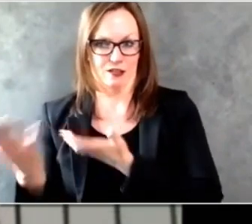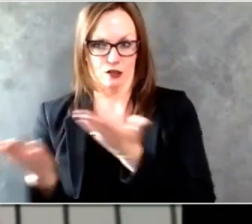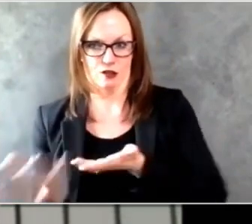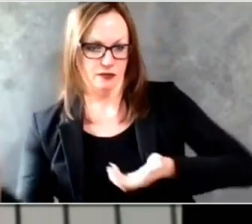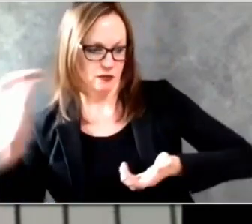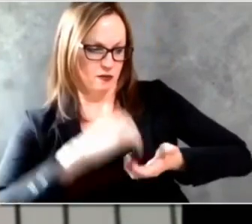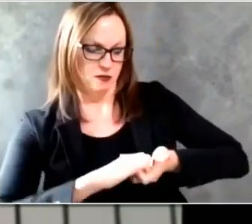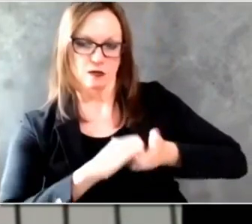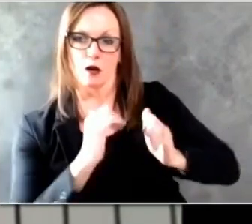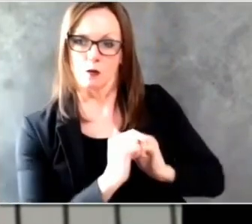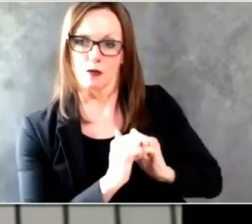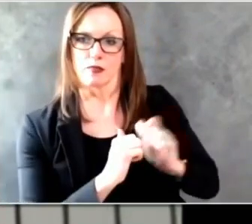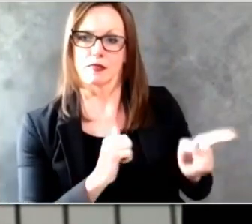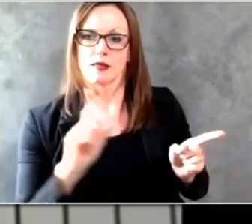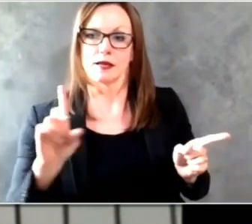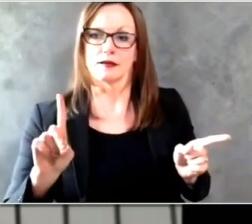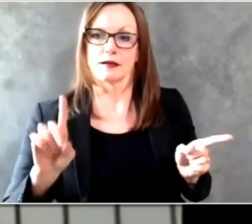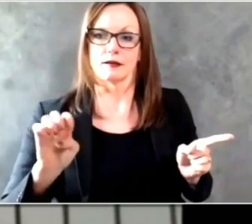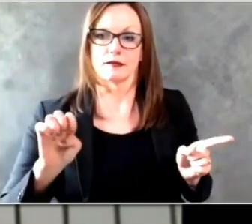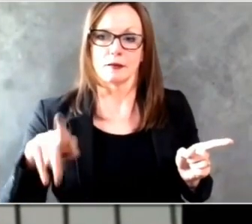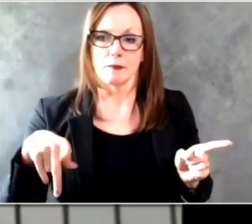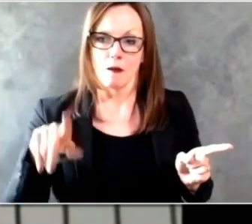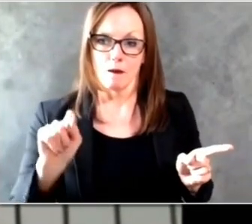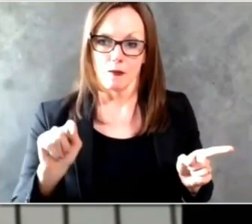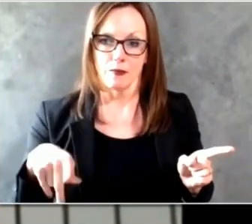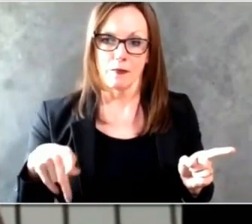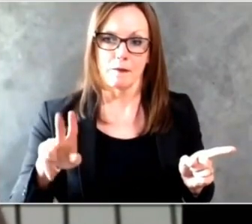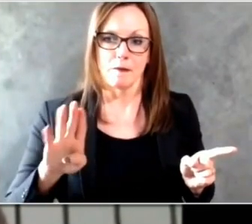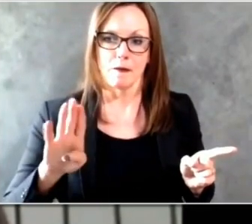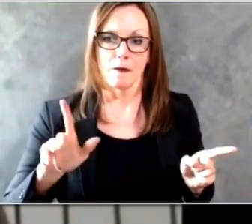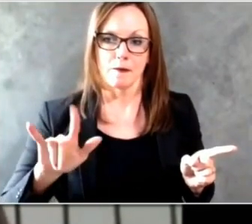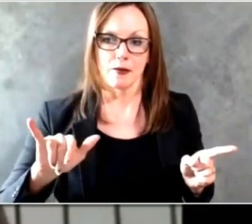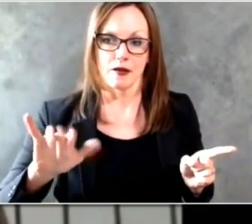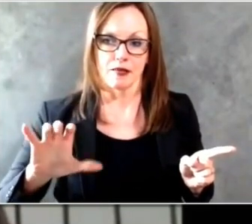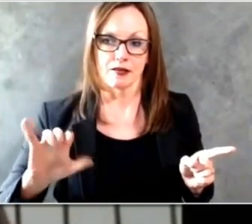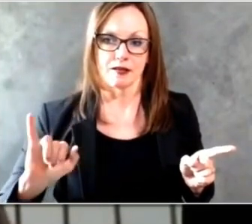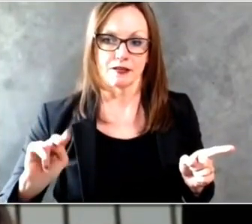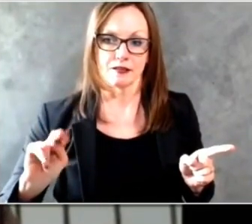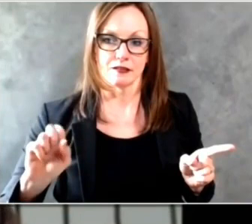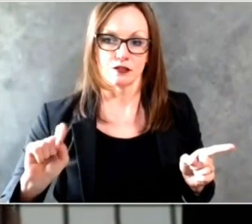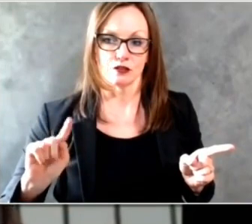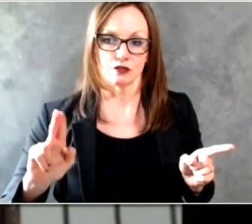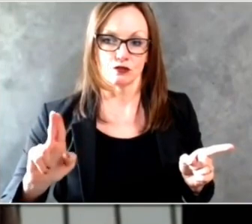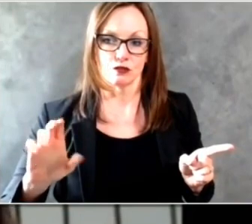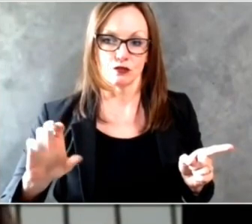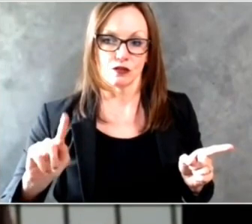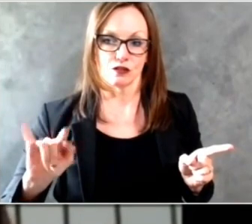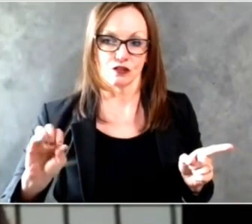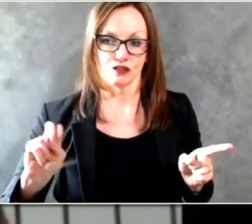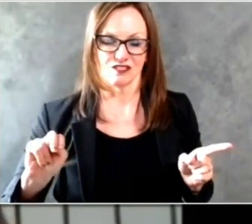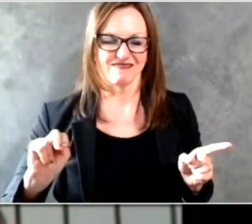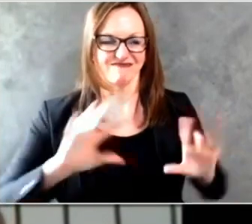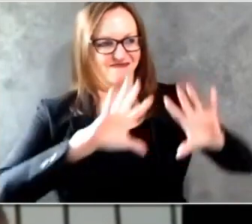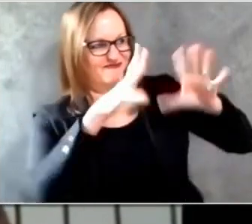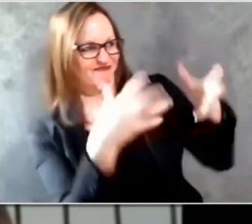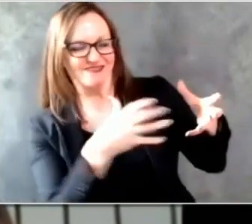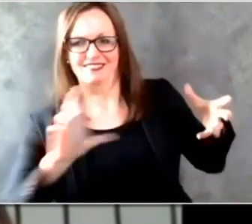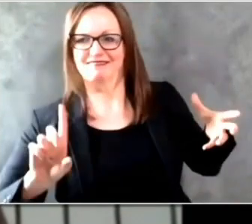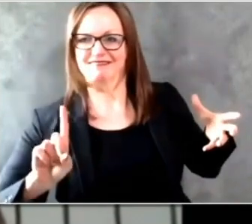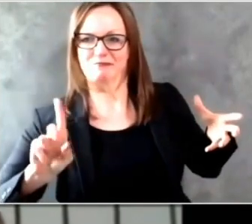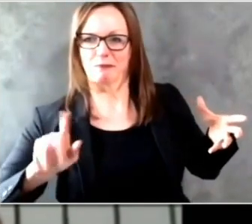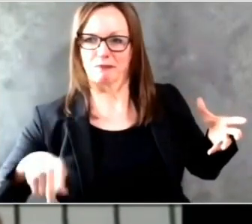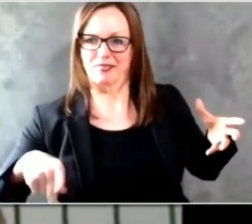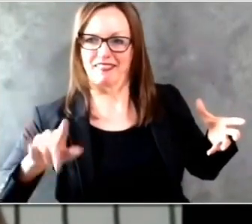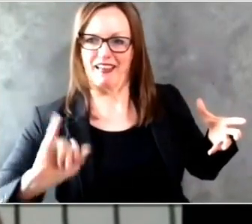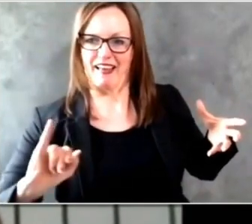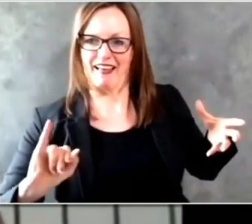And, you know, and it's hard to sort of anticipate, well, what is the disease activity level going to be this fall? You know, unfortunately,